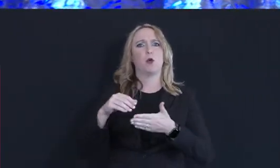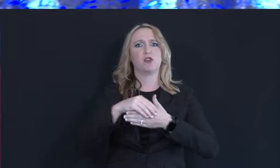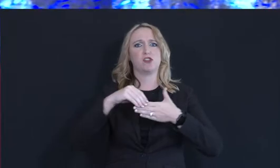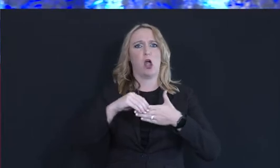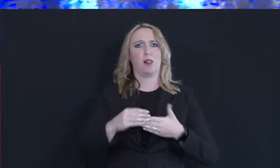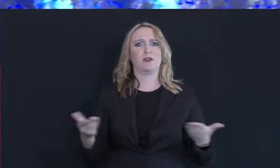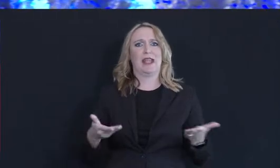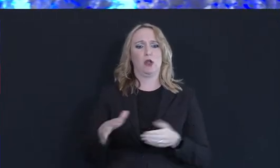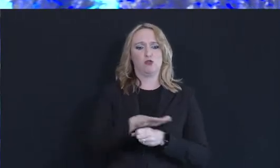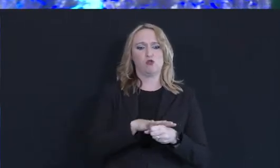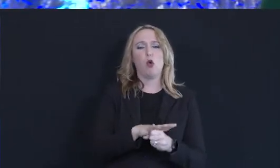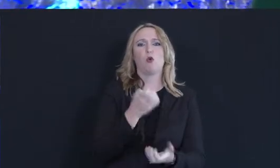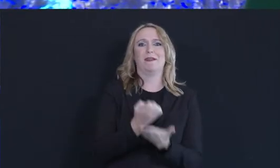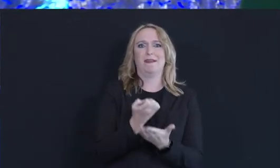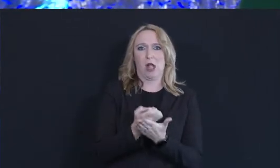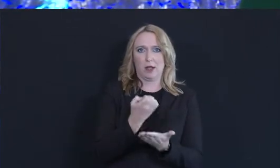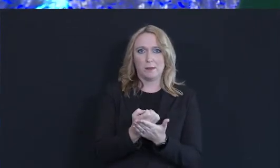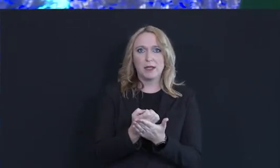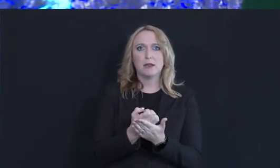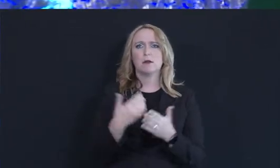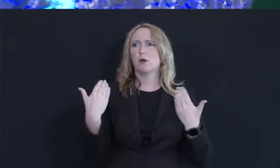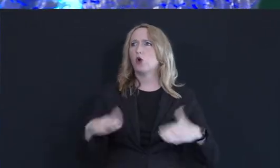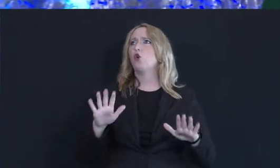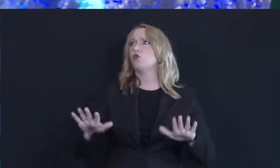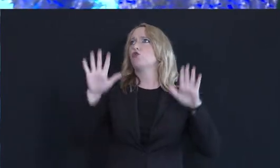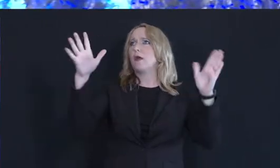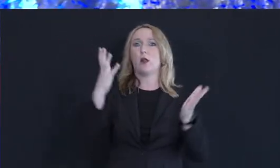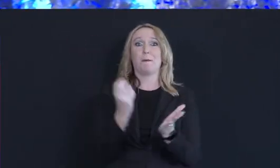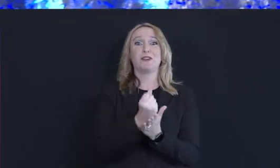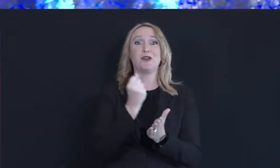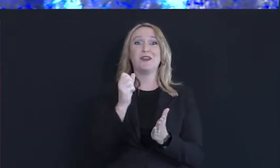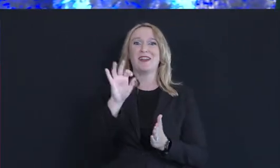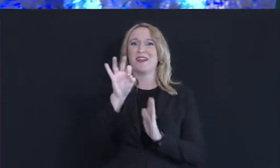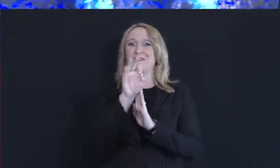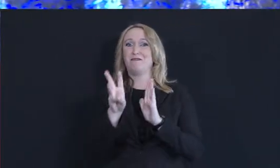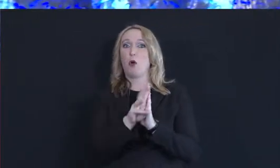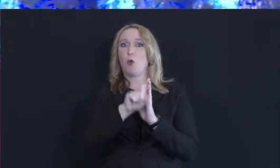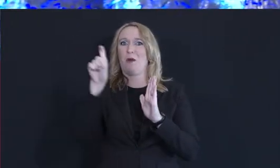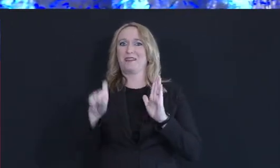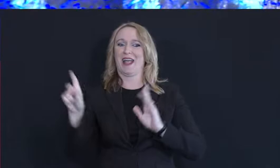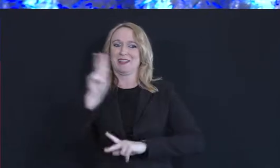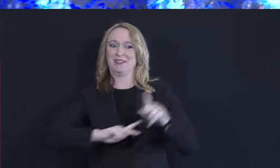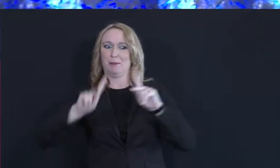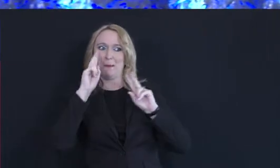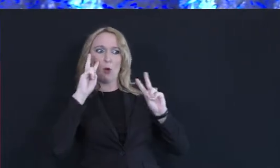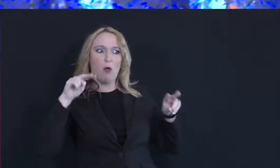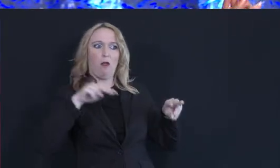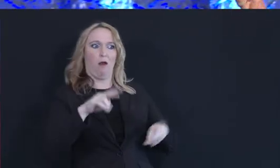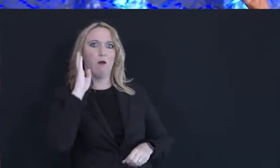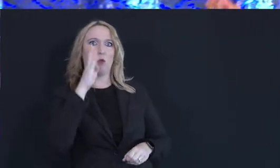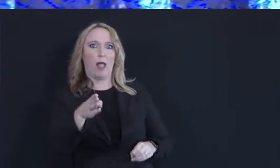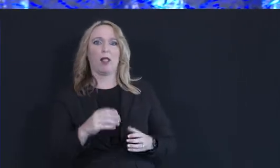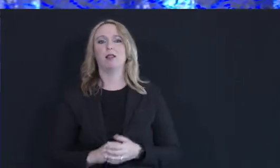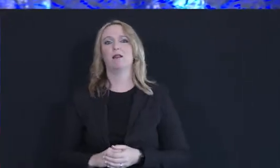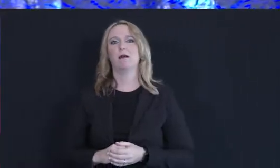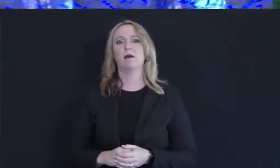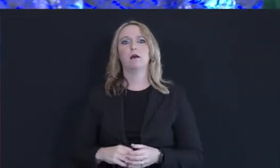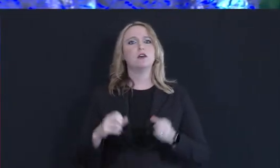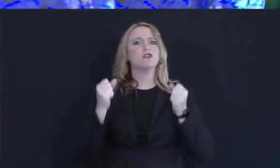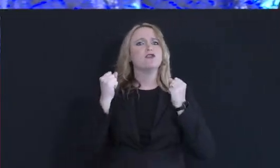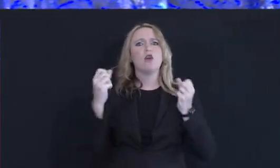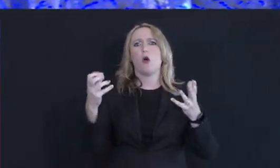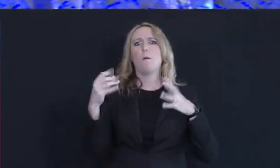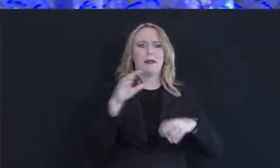economy a huge opportunity to continue to put Fort Worth Texas on the map we have record numbers of new jobs